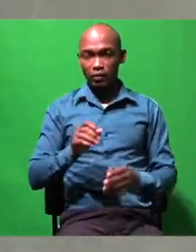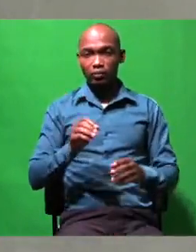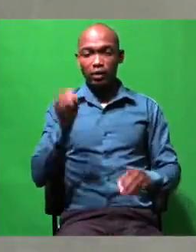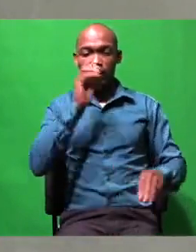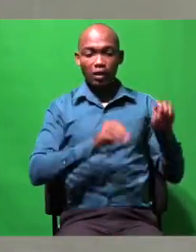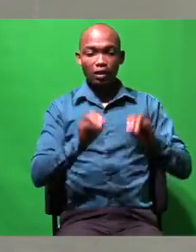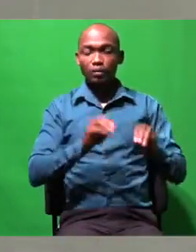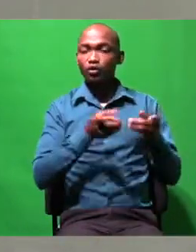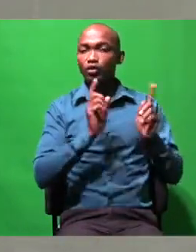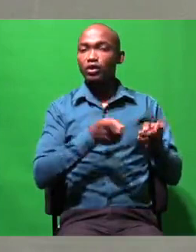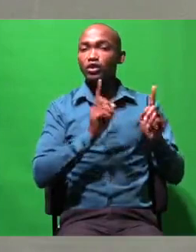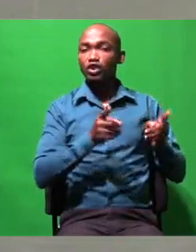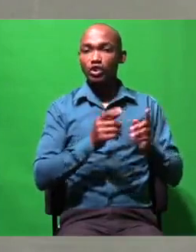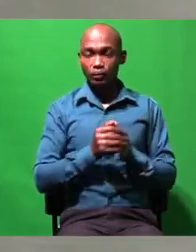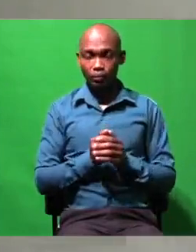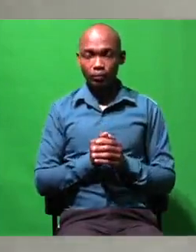chemistry teacher.